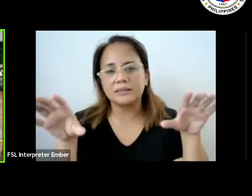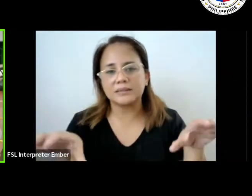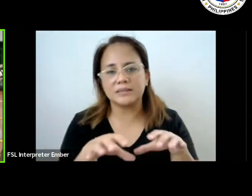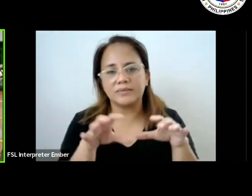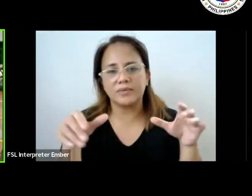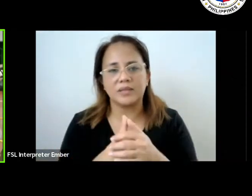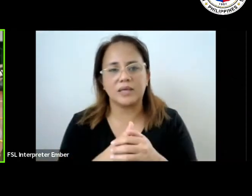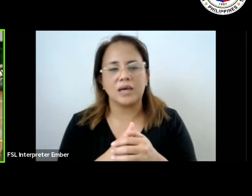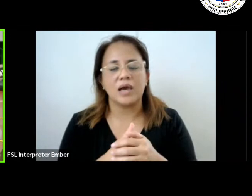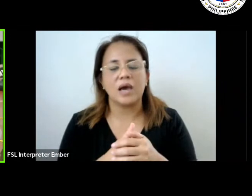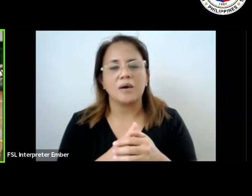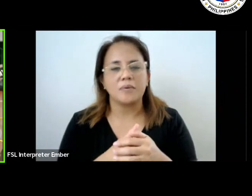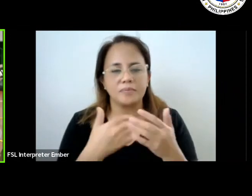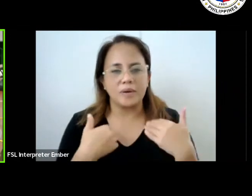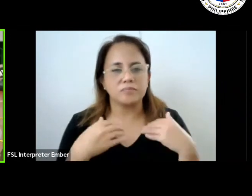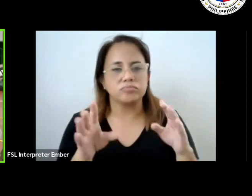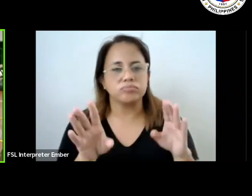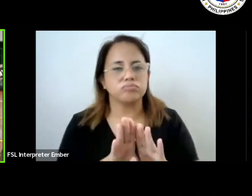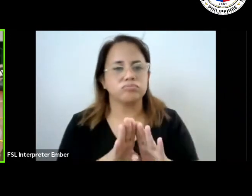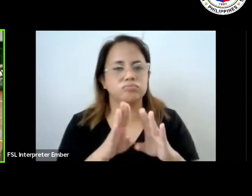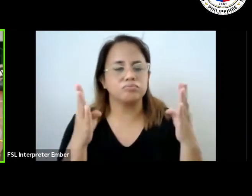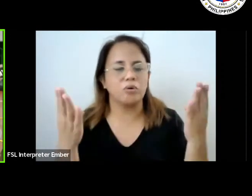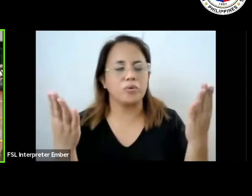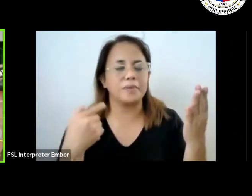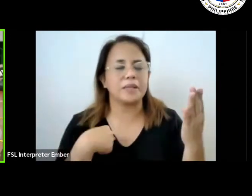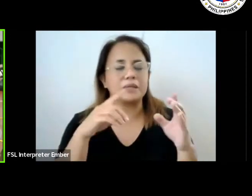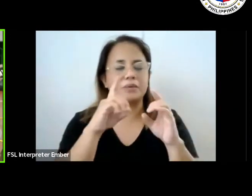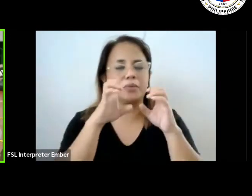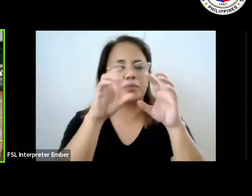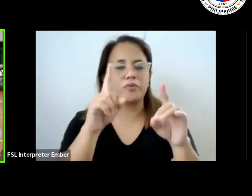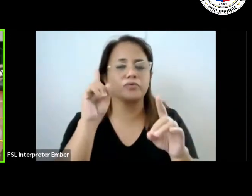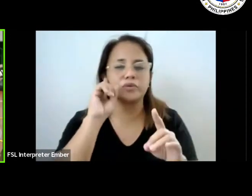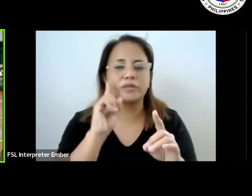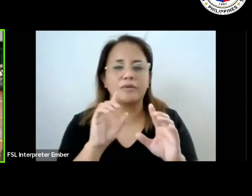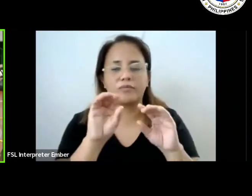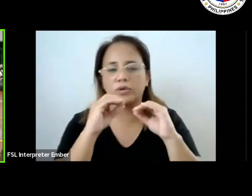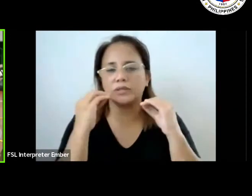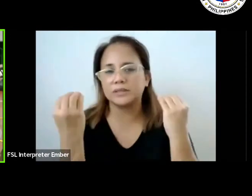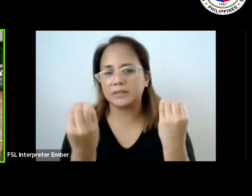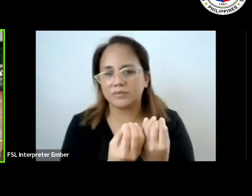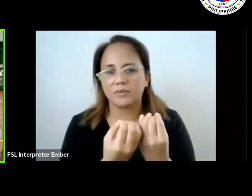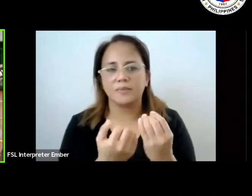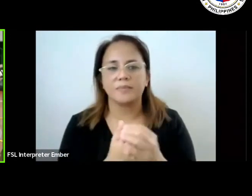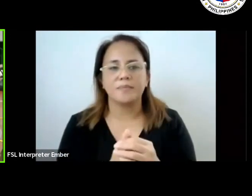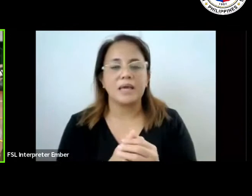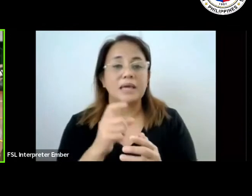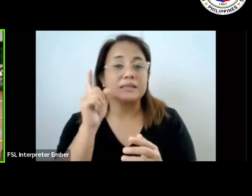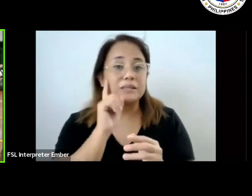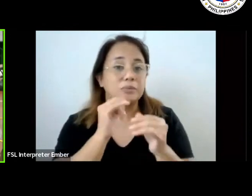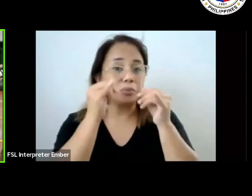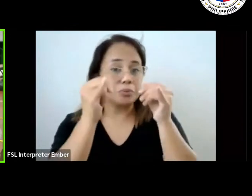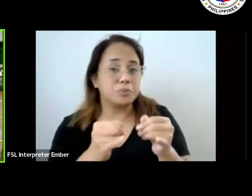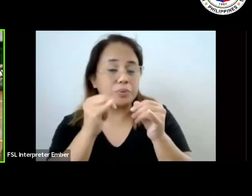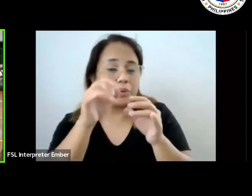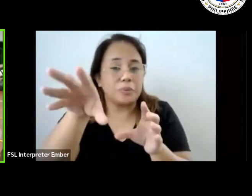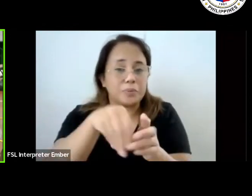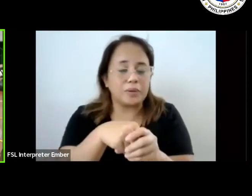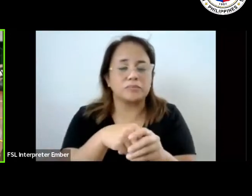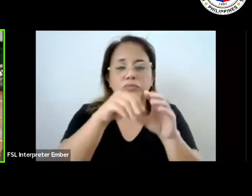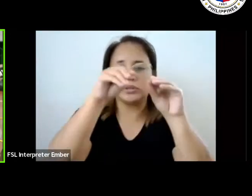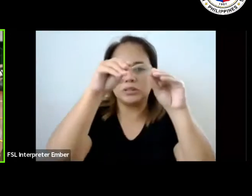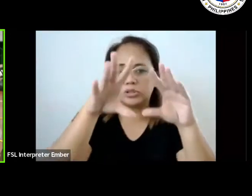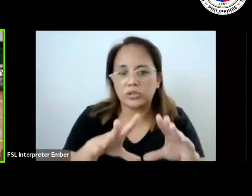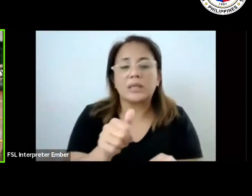has been the opening up of the DepEd to deaf organizations. Deaf individuals, including deaf teachers and